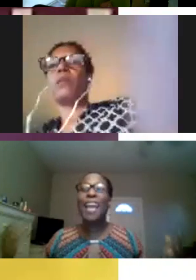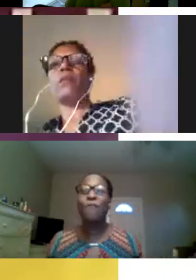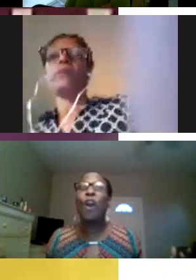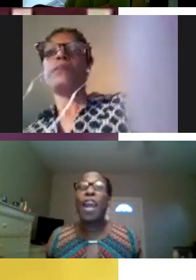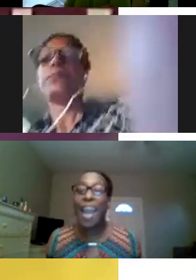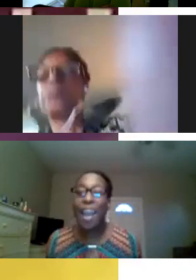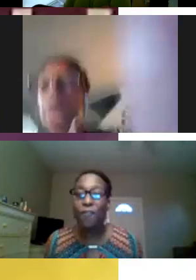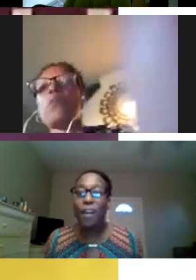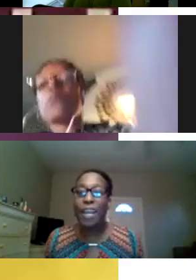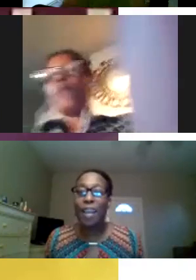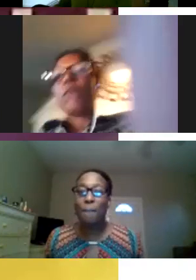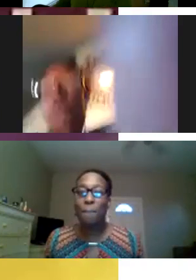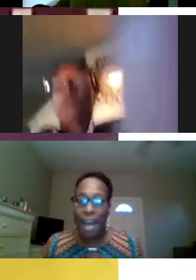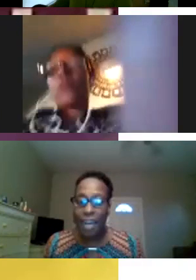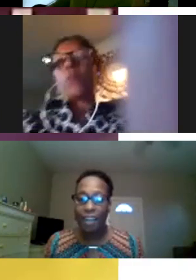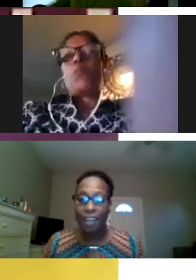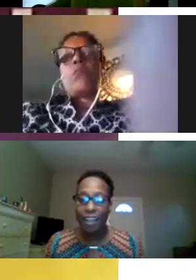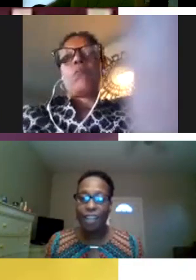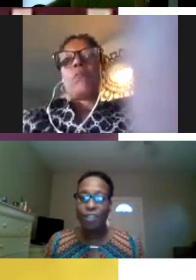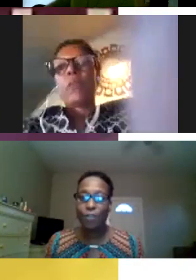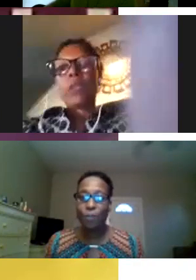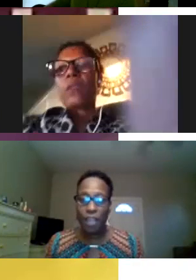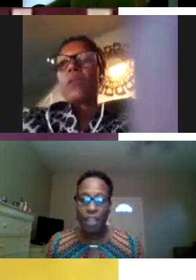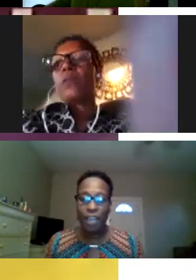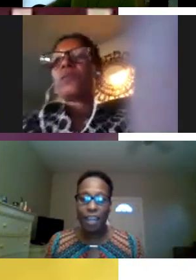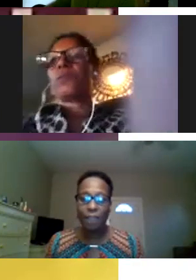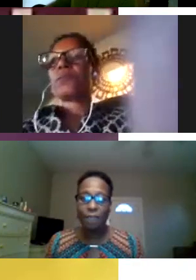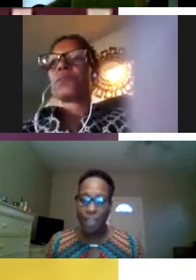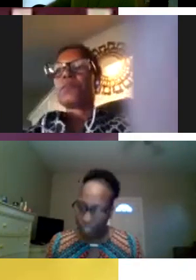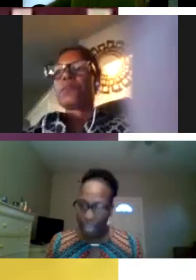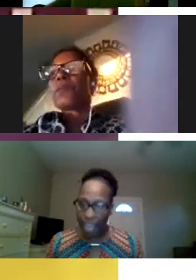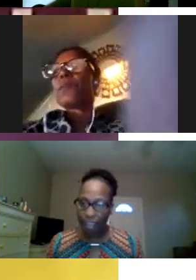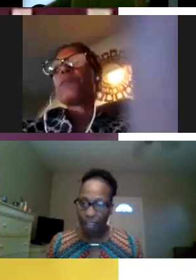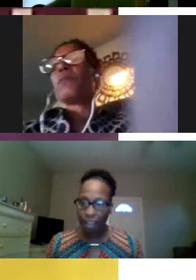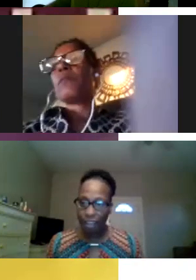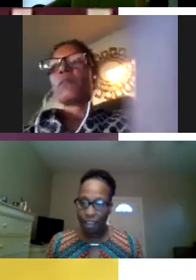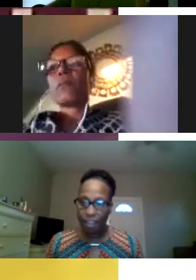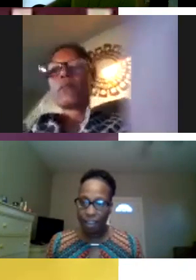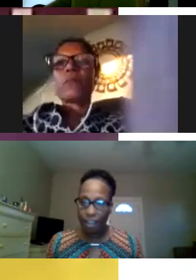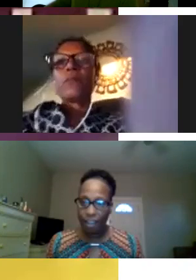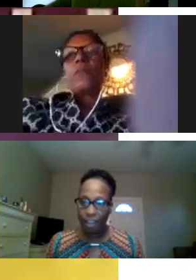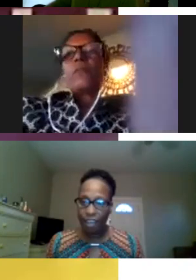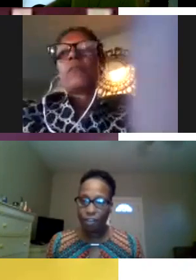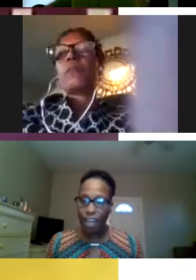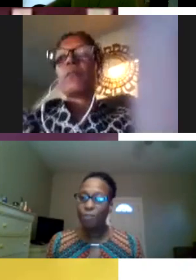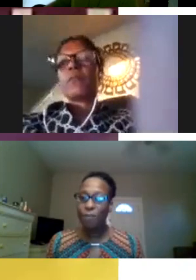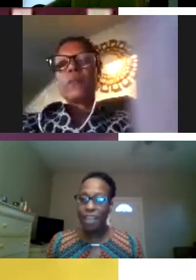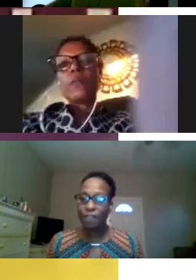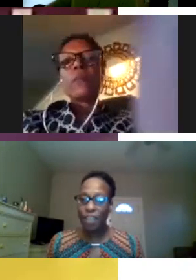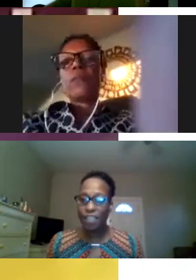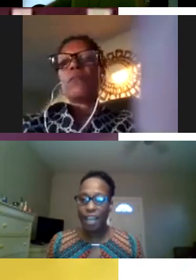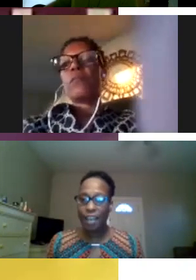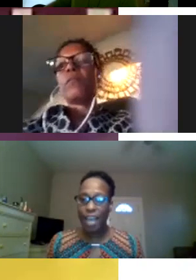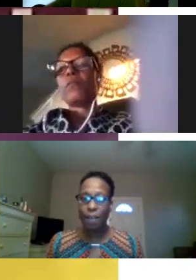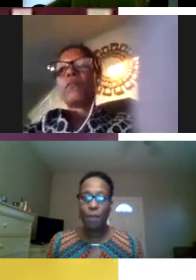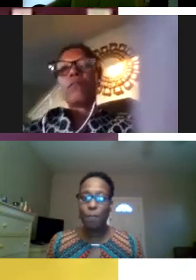by for everybody, can you just really envision that? Can you really